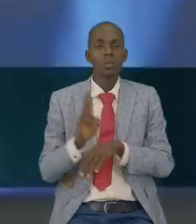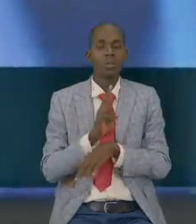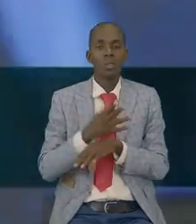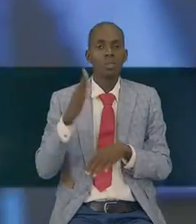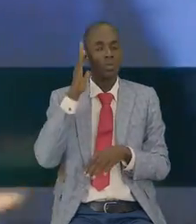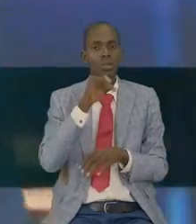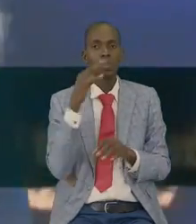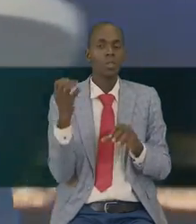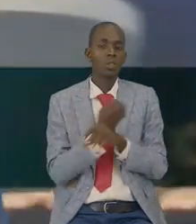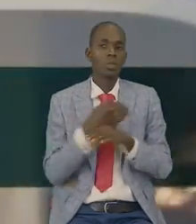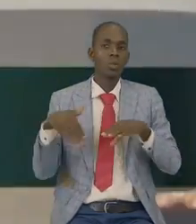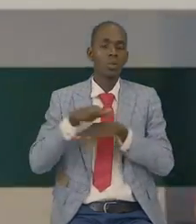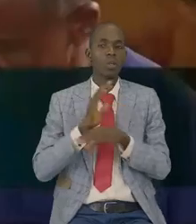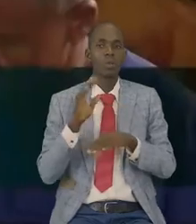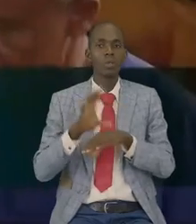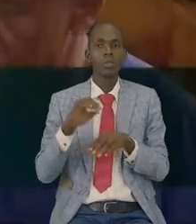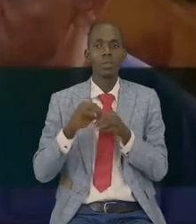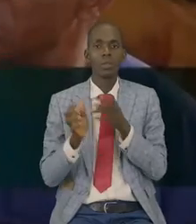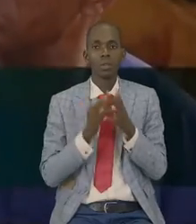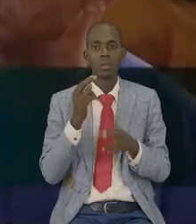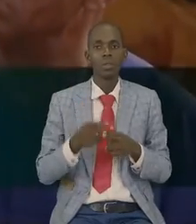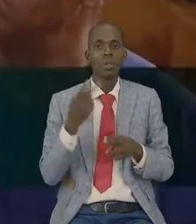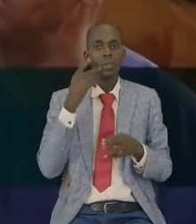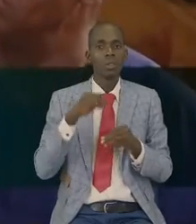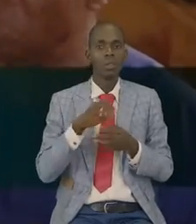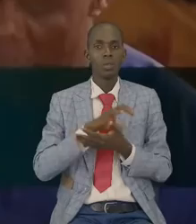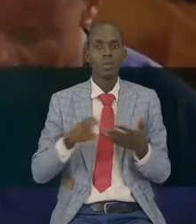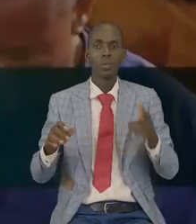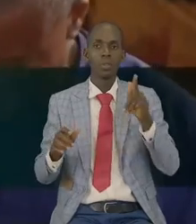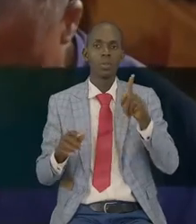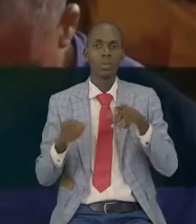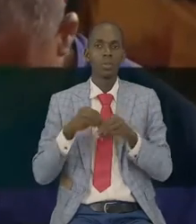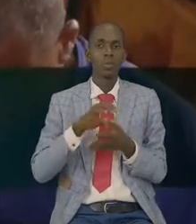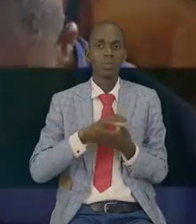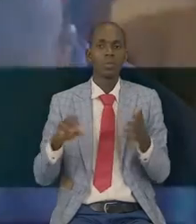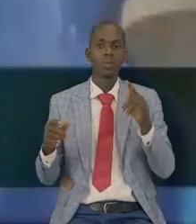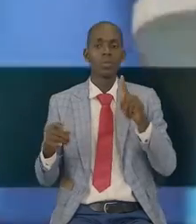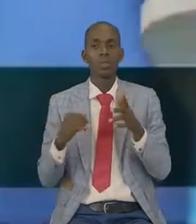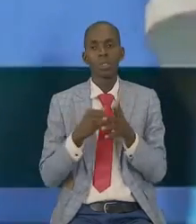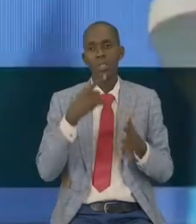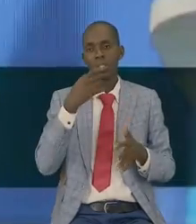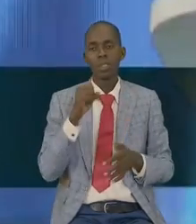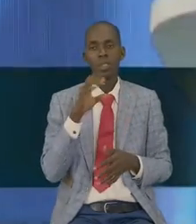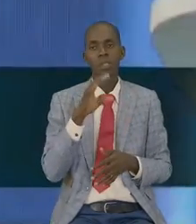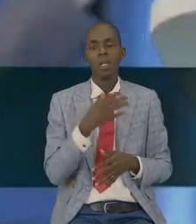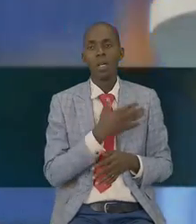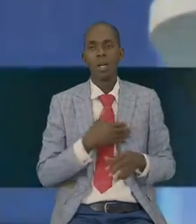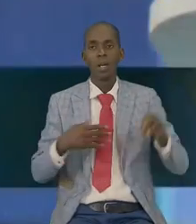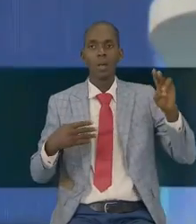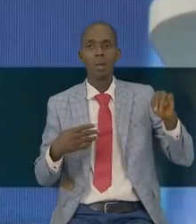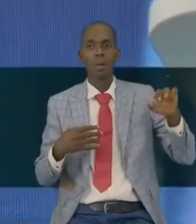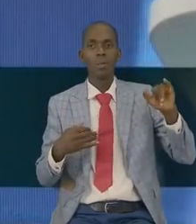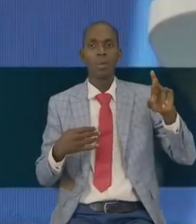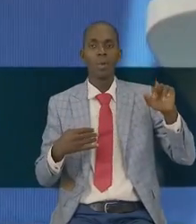in Jesus' name. Look at verse 21 there. Verse 21, it says, "And Miriam answered